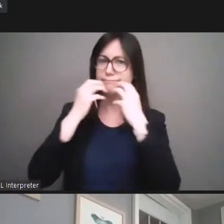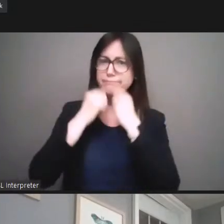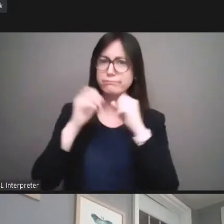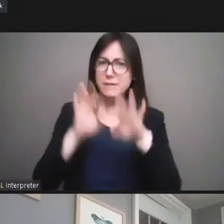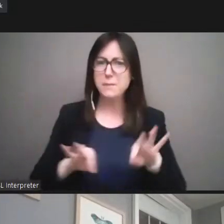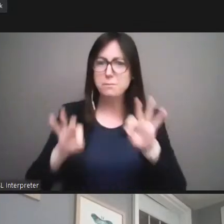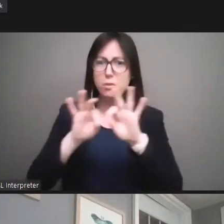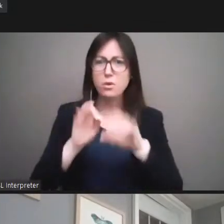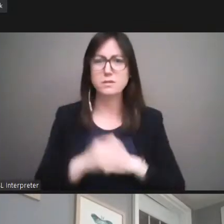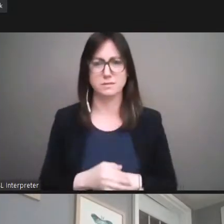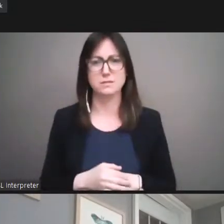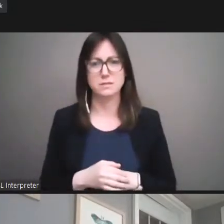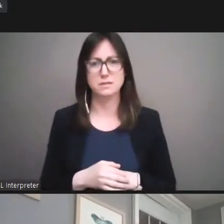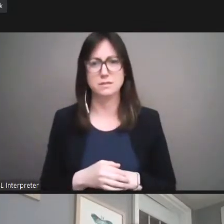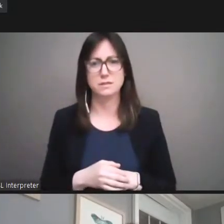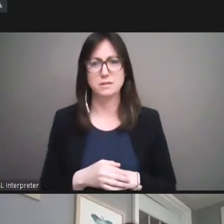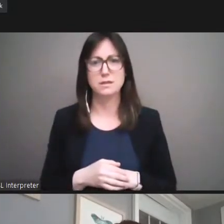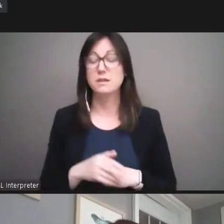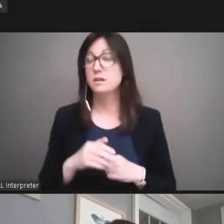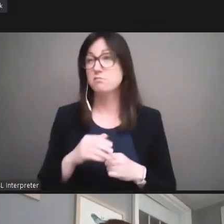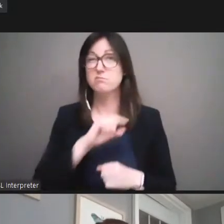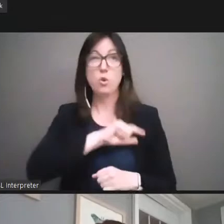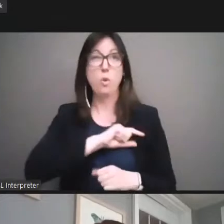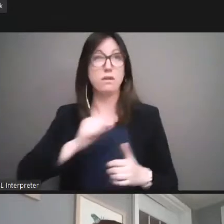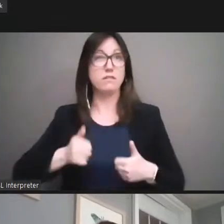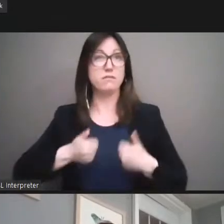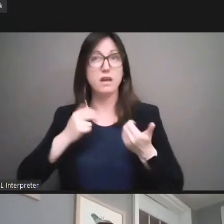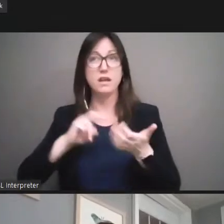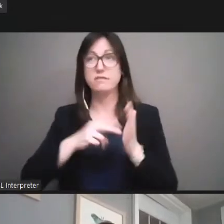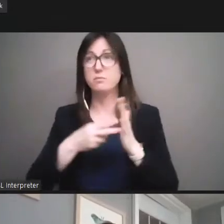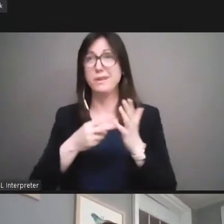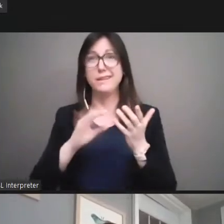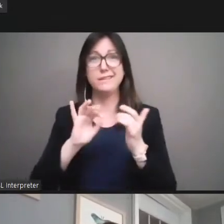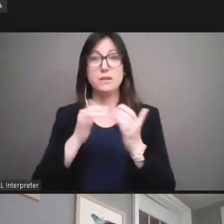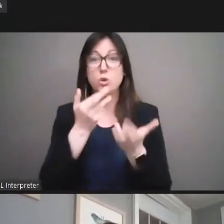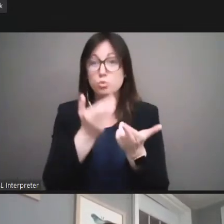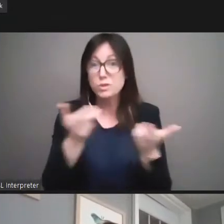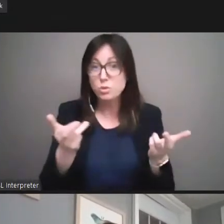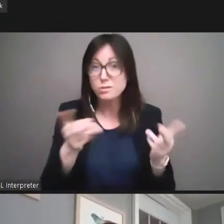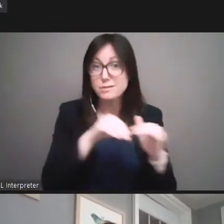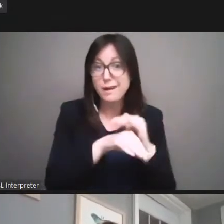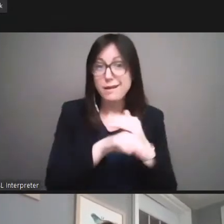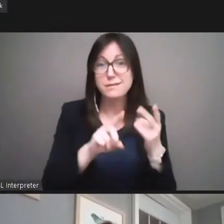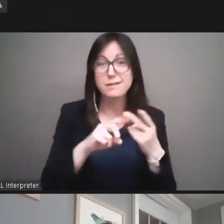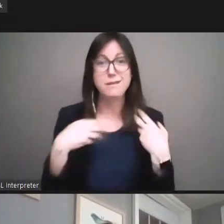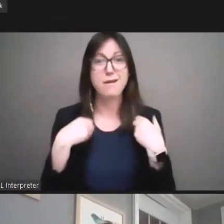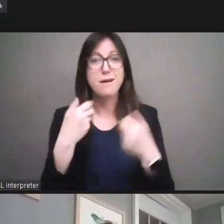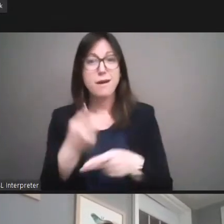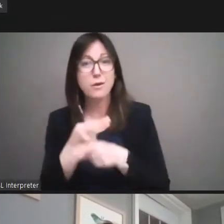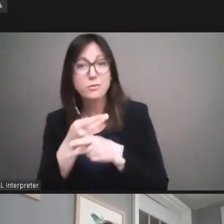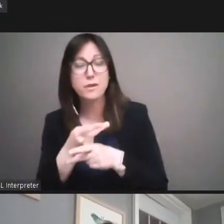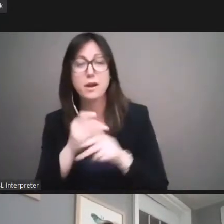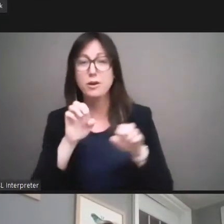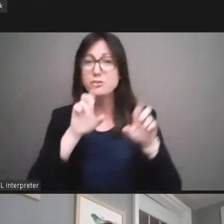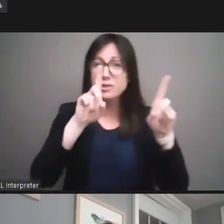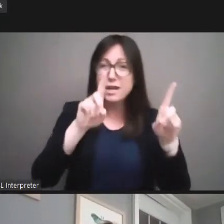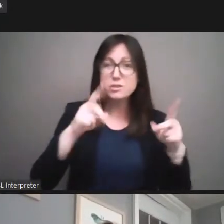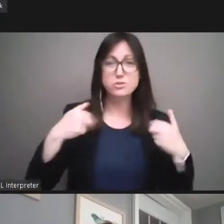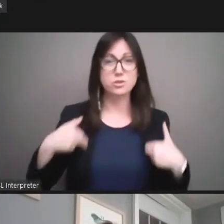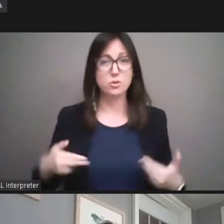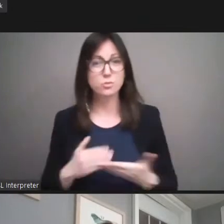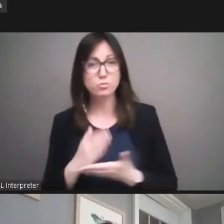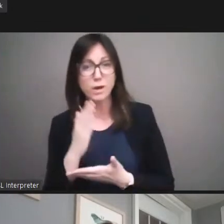Quality of life to me can incorporate like a lot of different things, like access to resources, healthcare, education, our human rights and